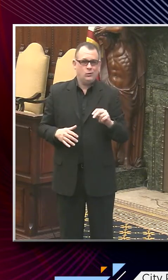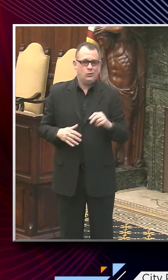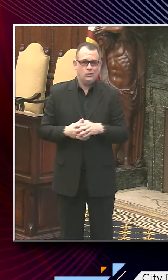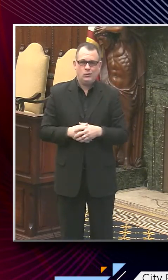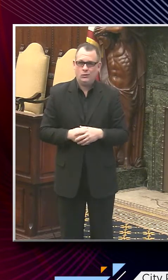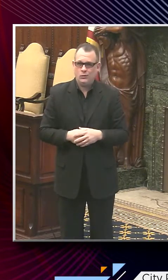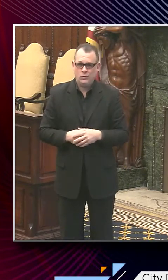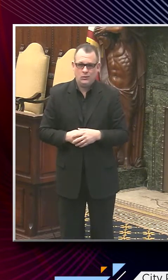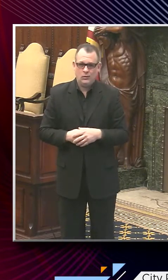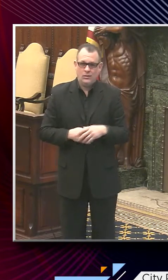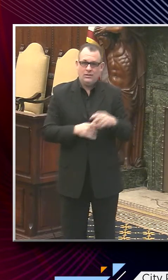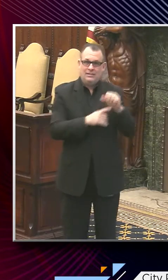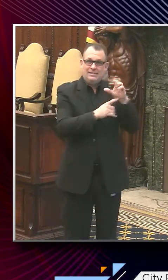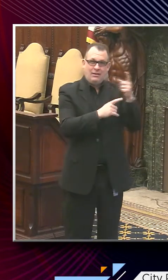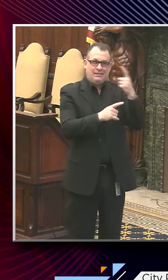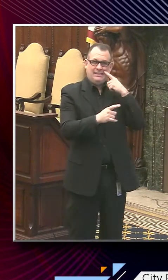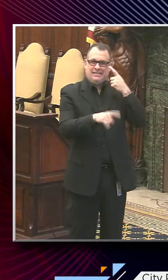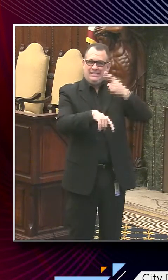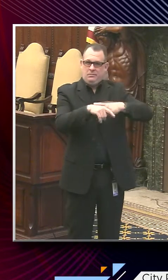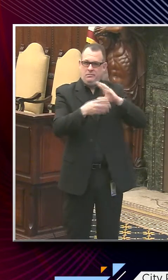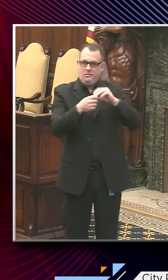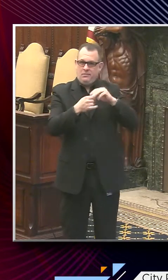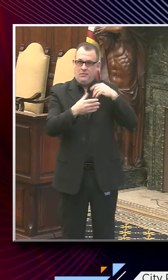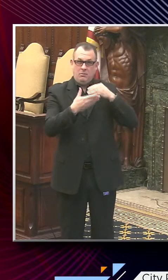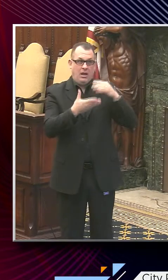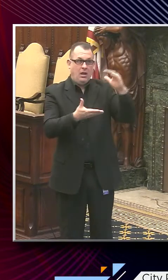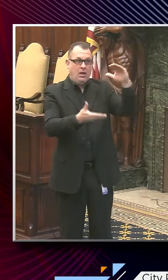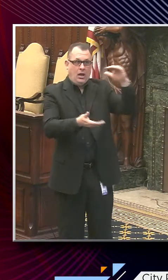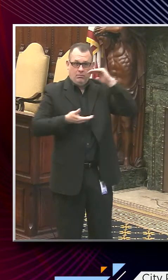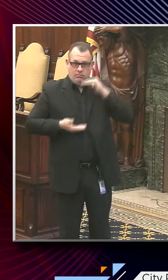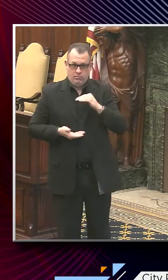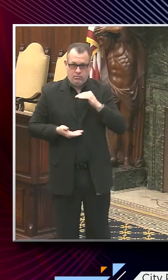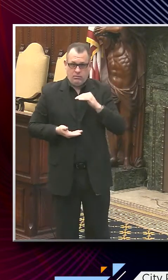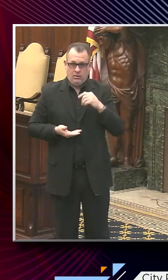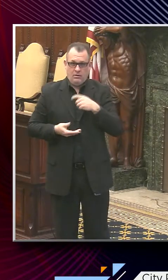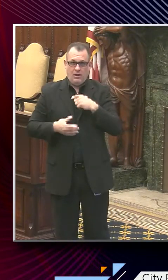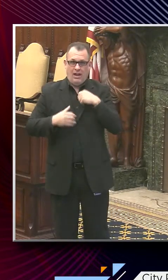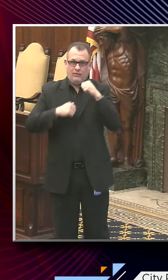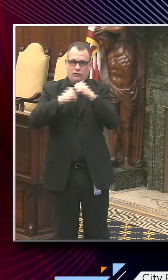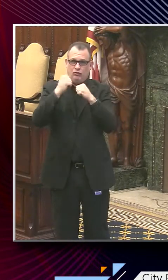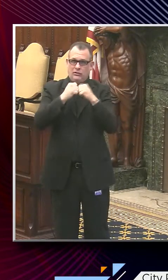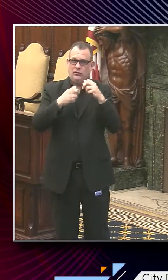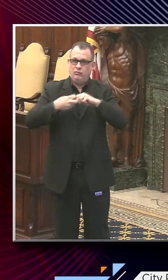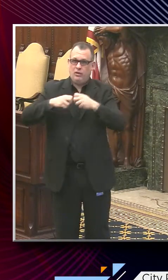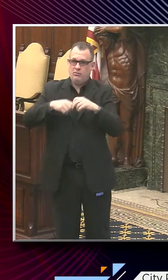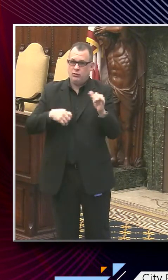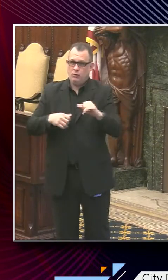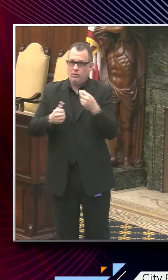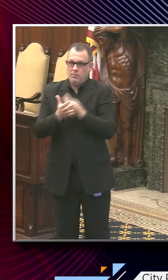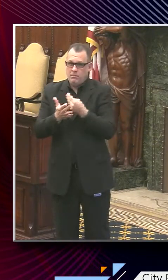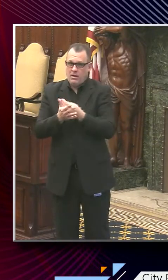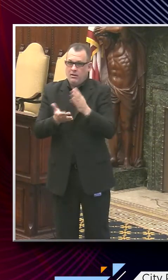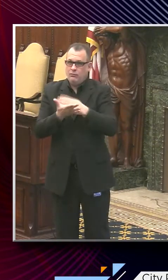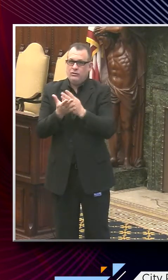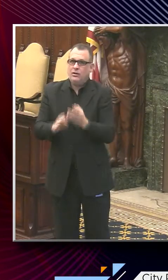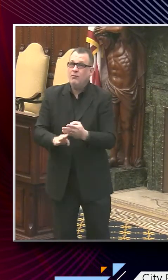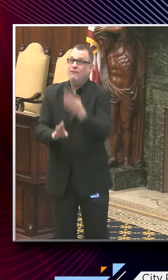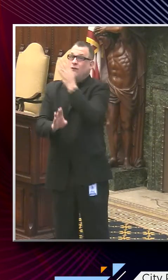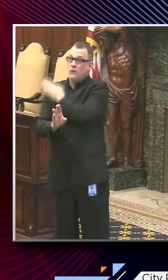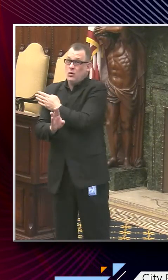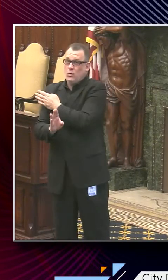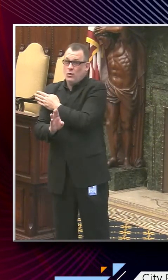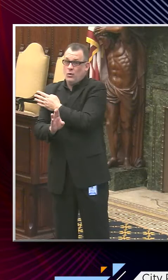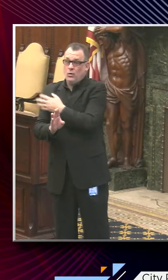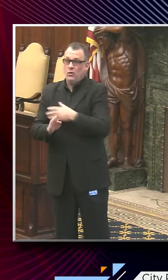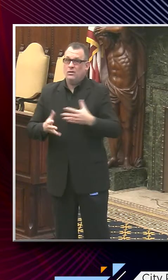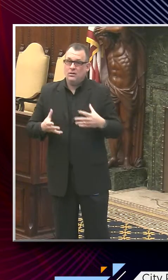mentioned, it's one-time money, and we have structural issues with our budget. before this